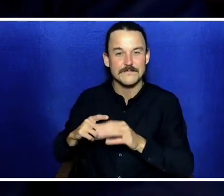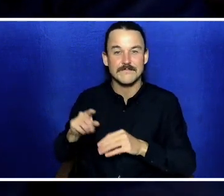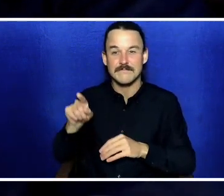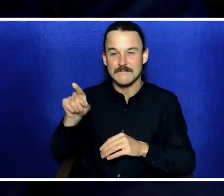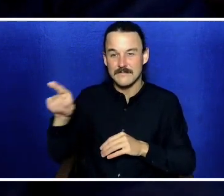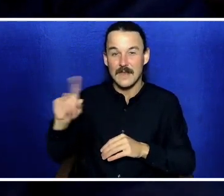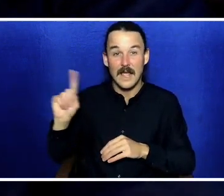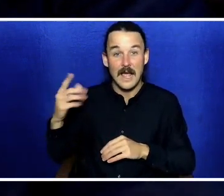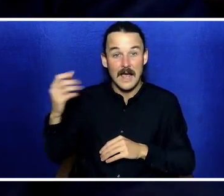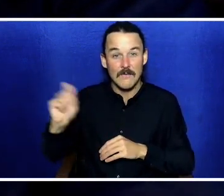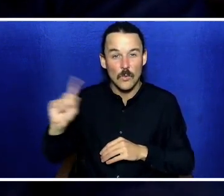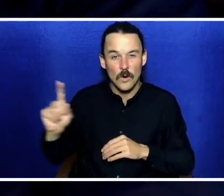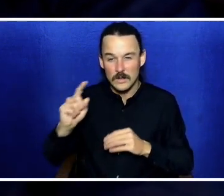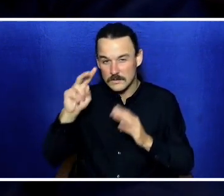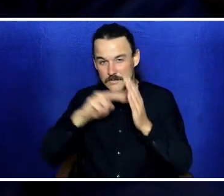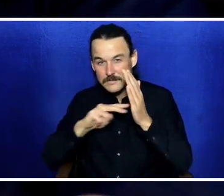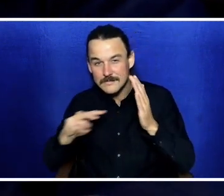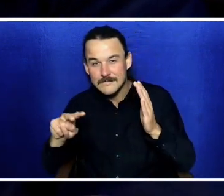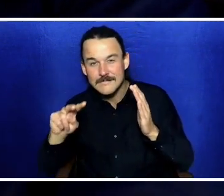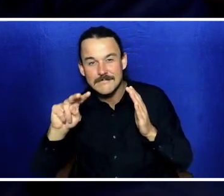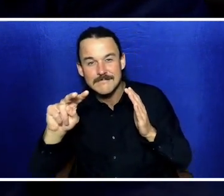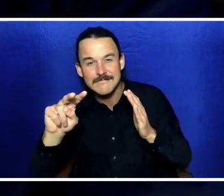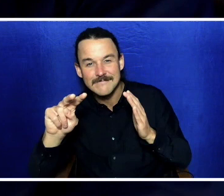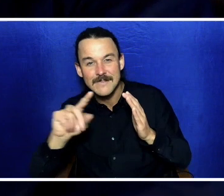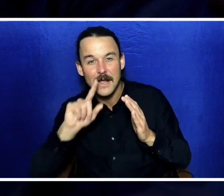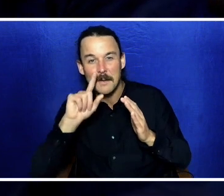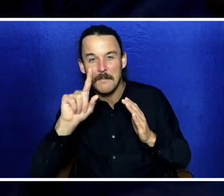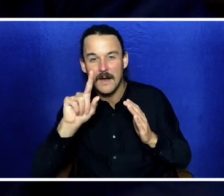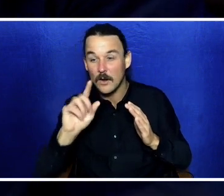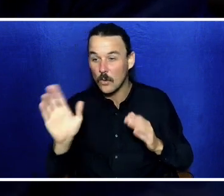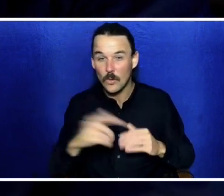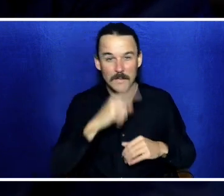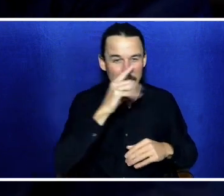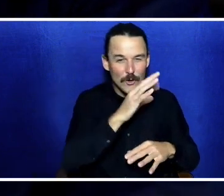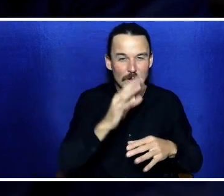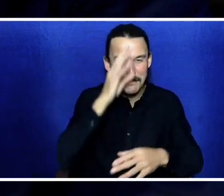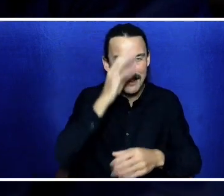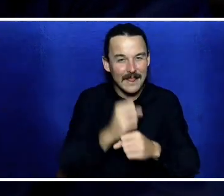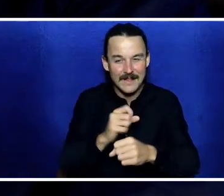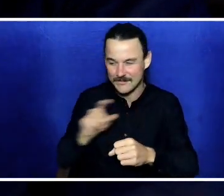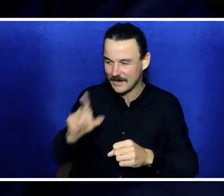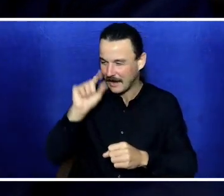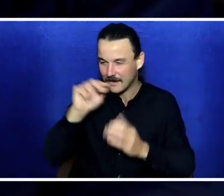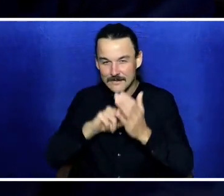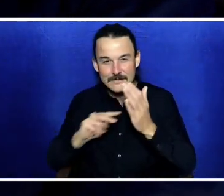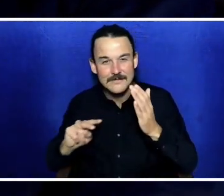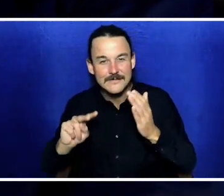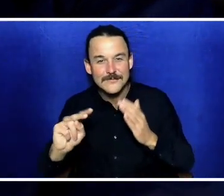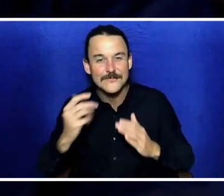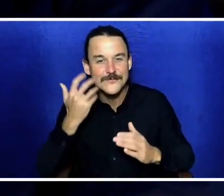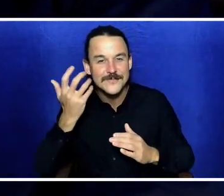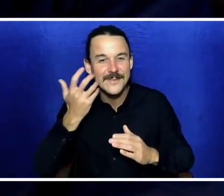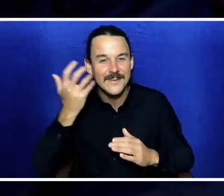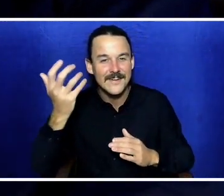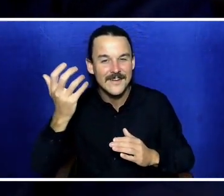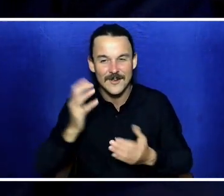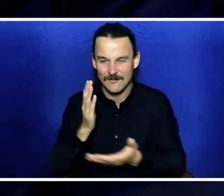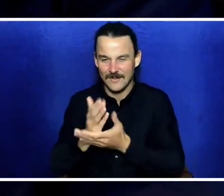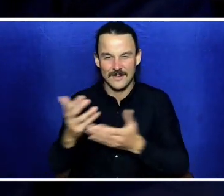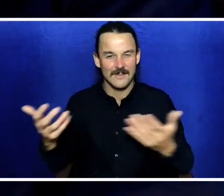both stories that are very apposite to this quite troubled time, and I